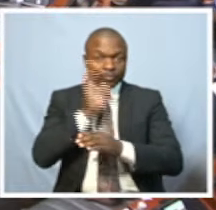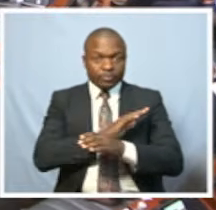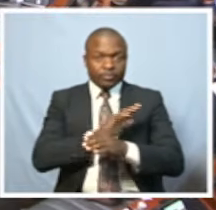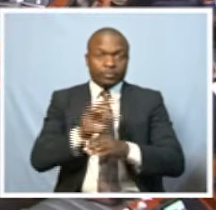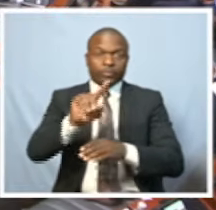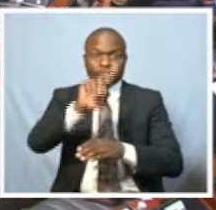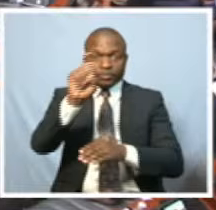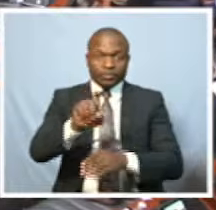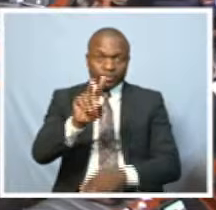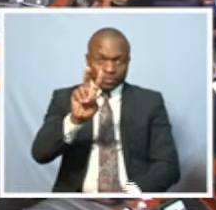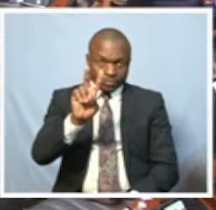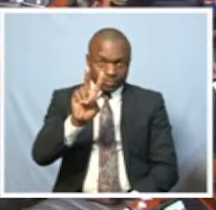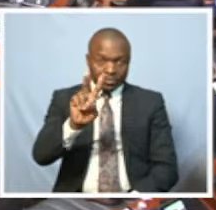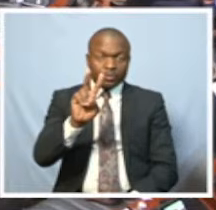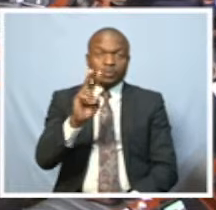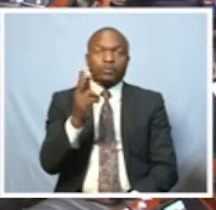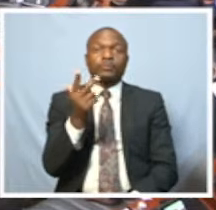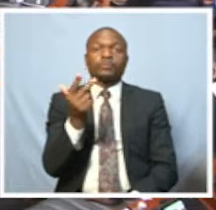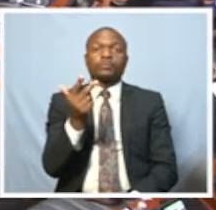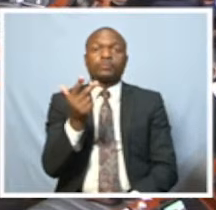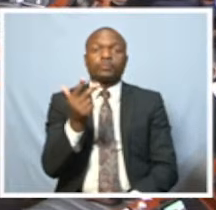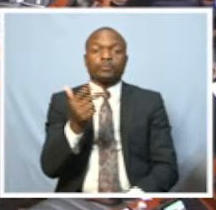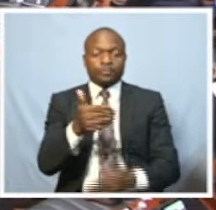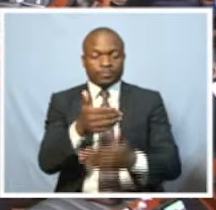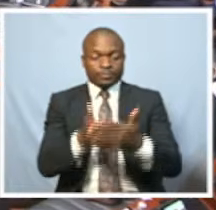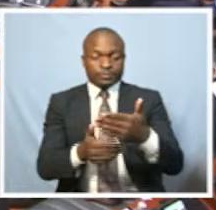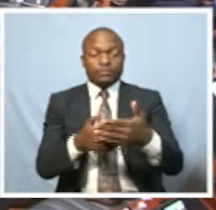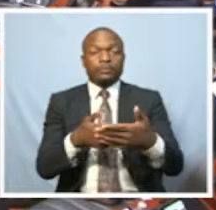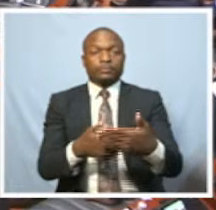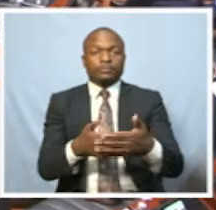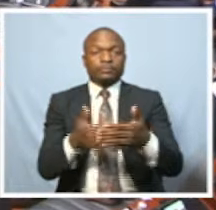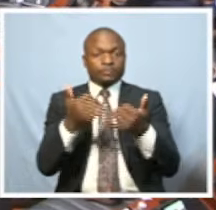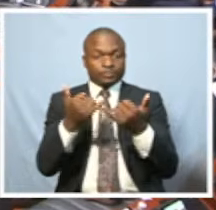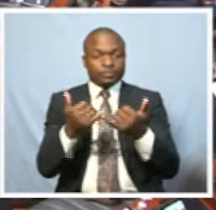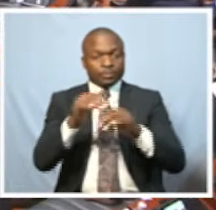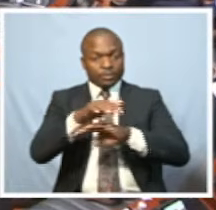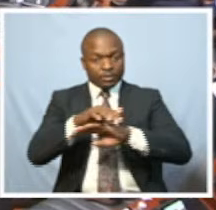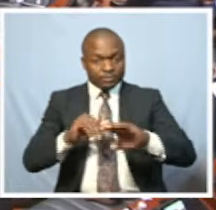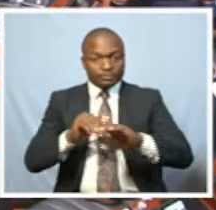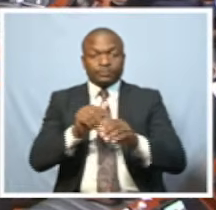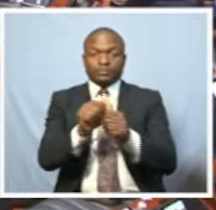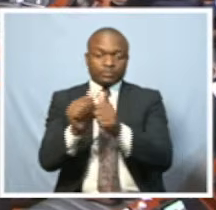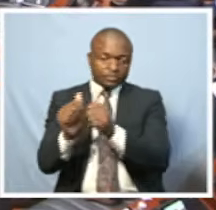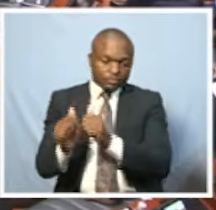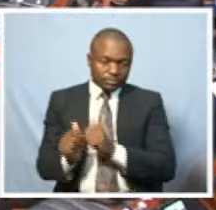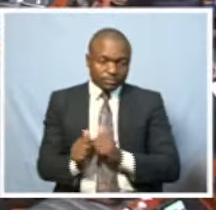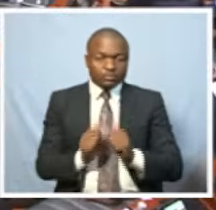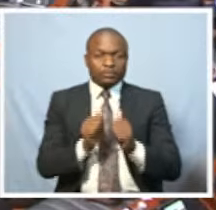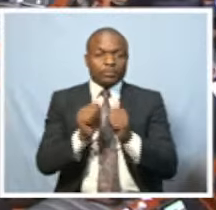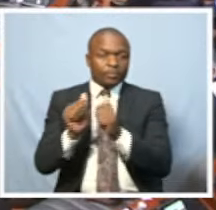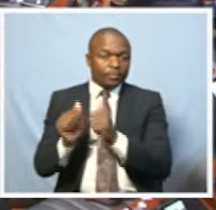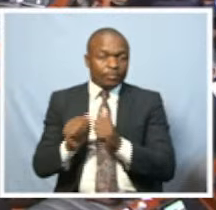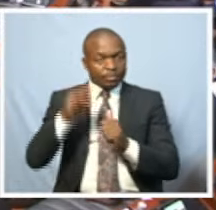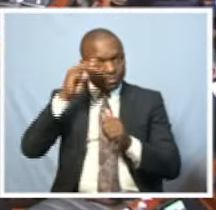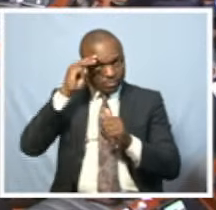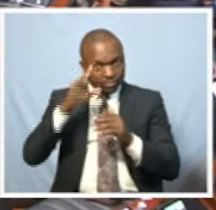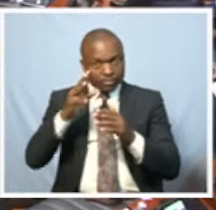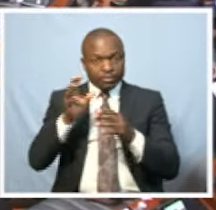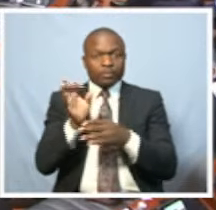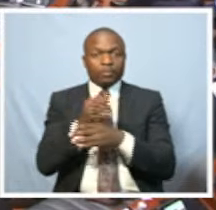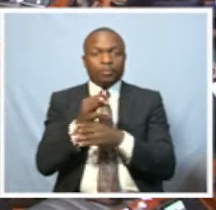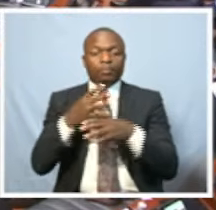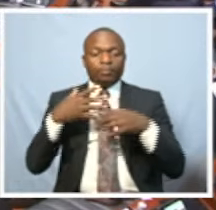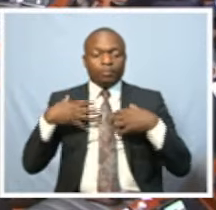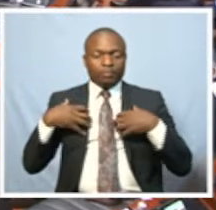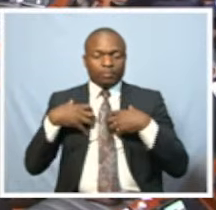number 213 on the order paper. I now call upon the Acting Minister of Fisheries and Livestock